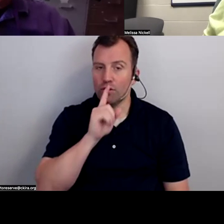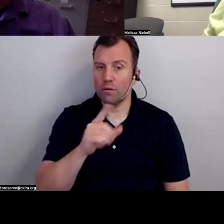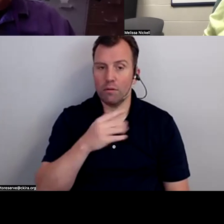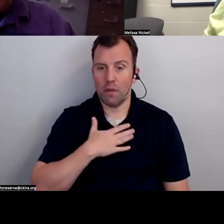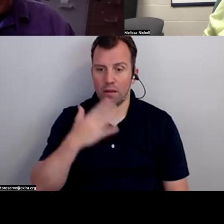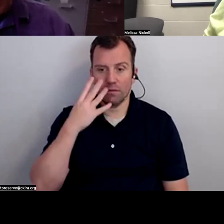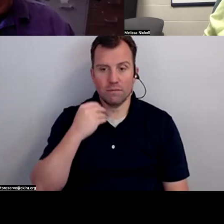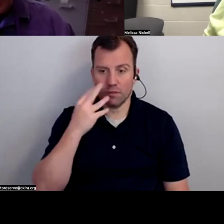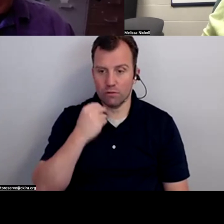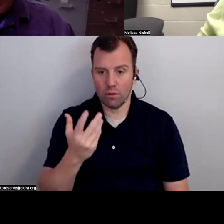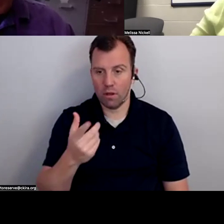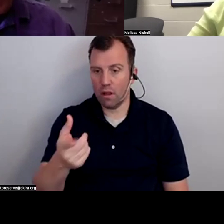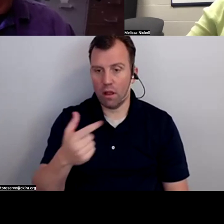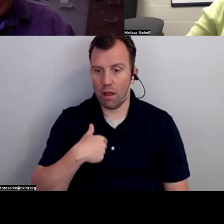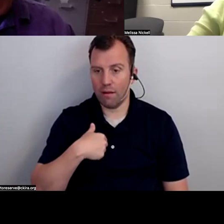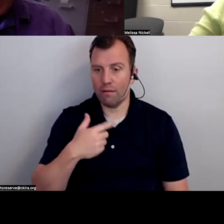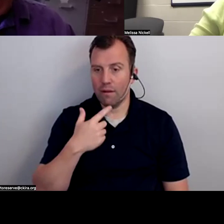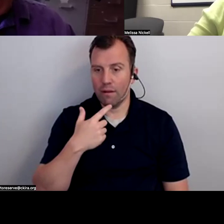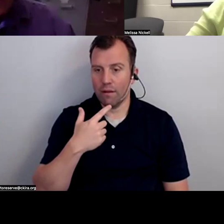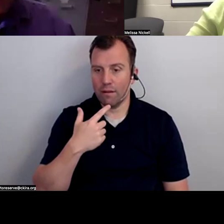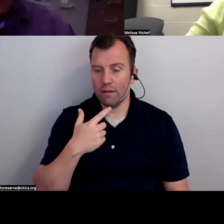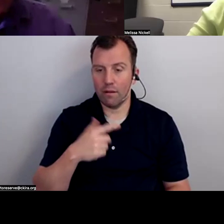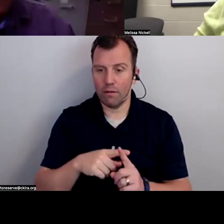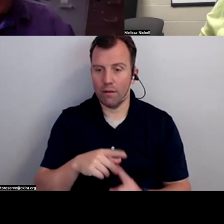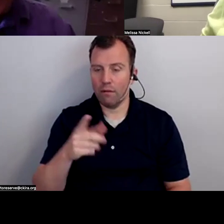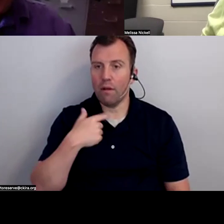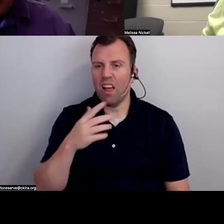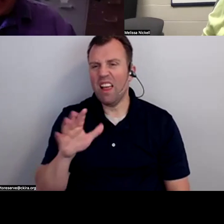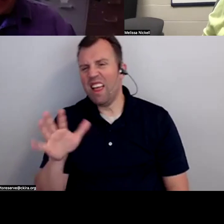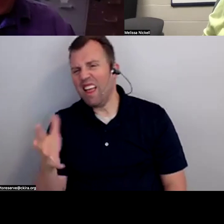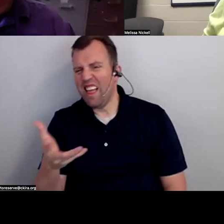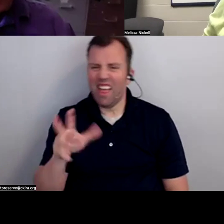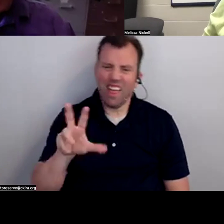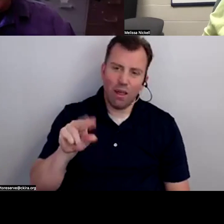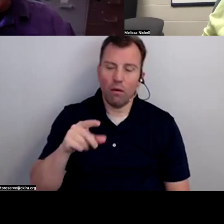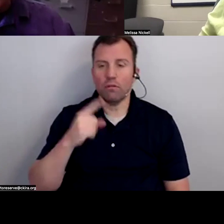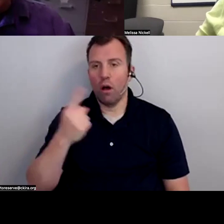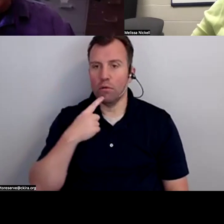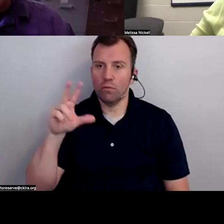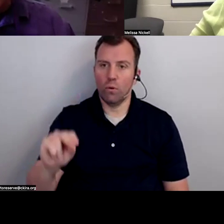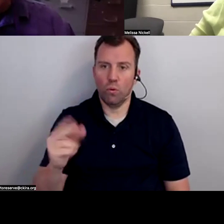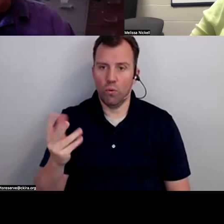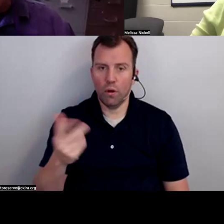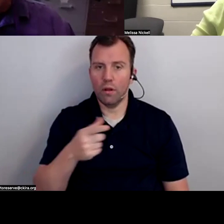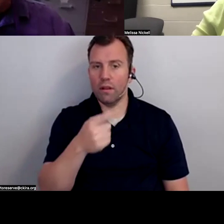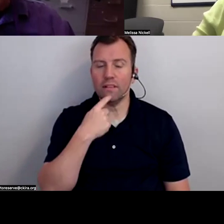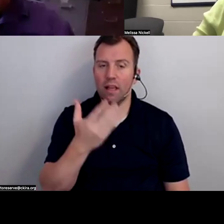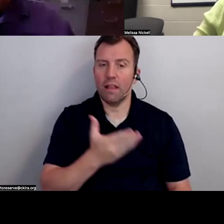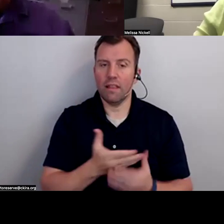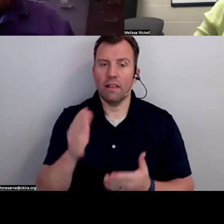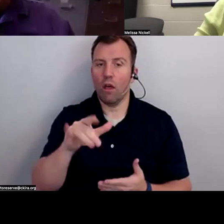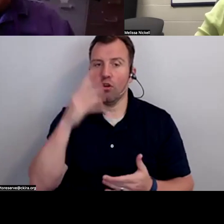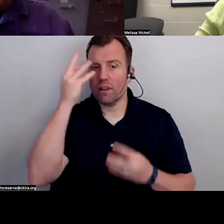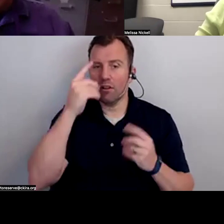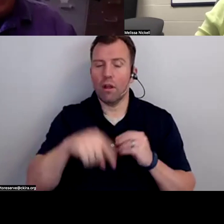experience. Really? I mean, I've never gotten a squishy no. It's always like no. No. Well, I hear things like they'll say, you should